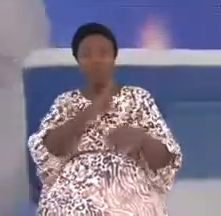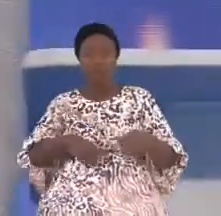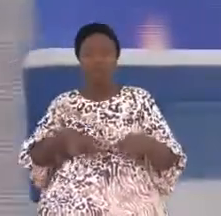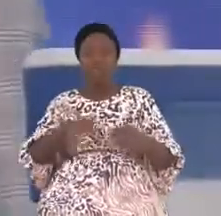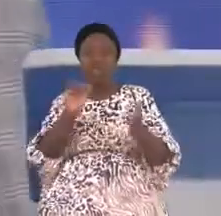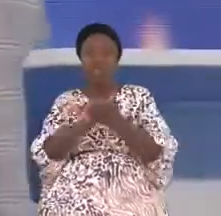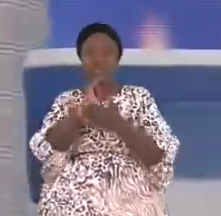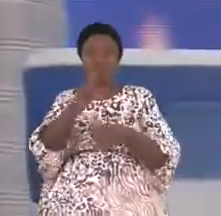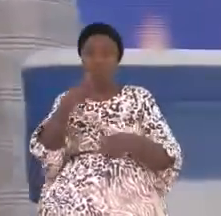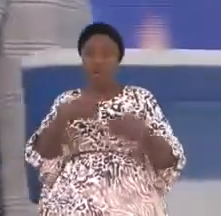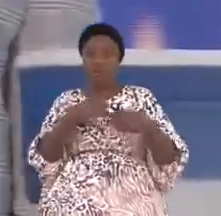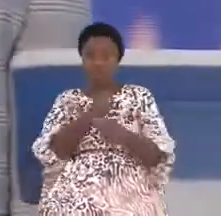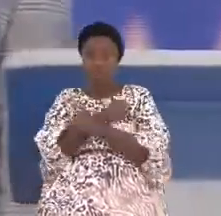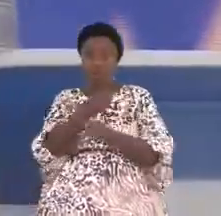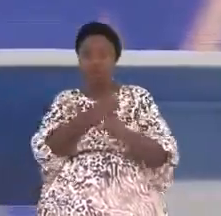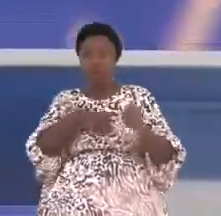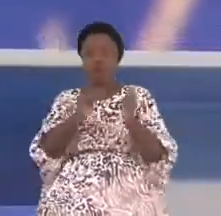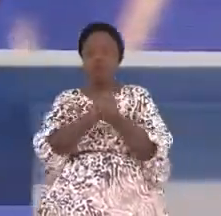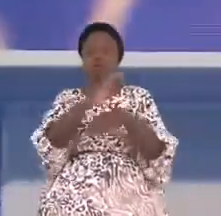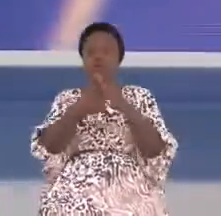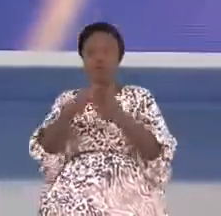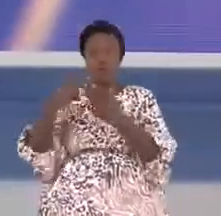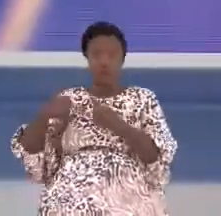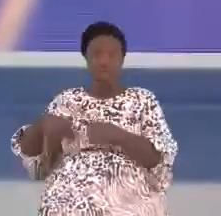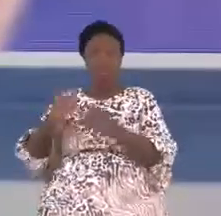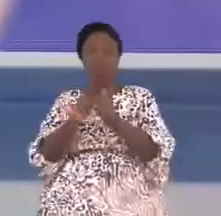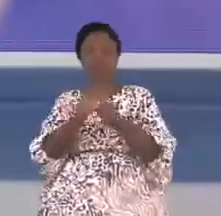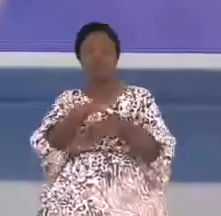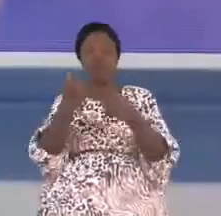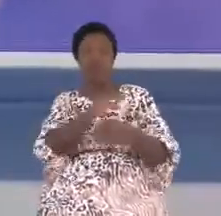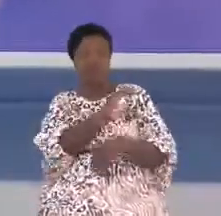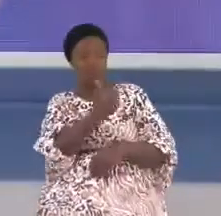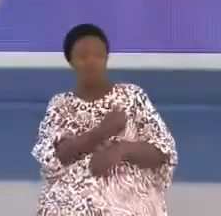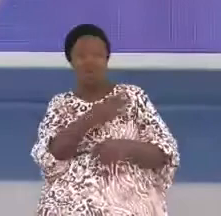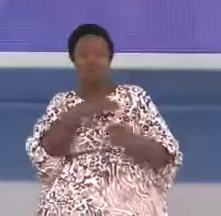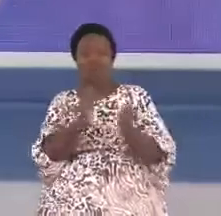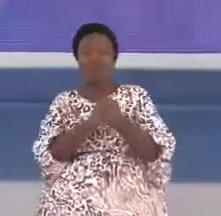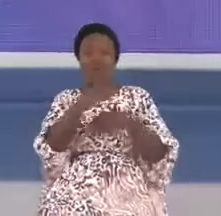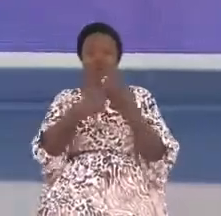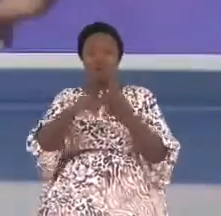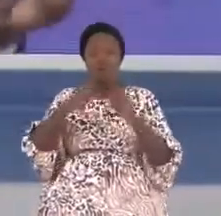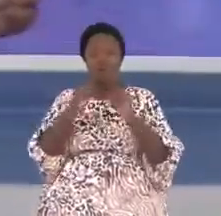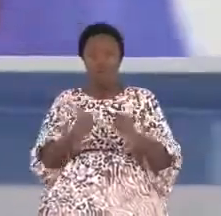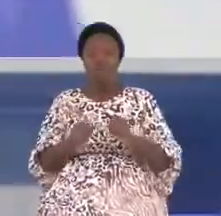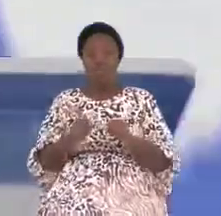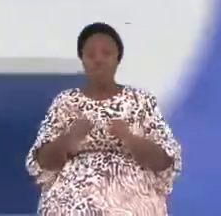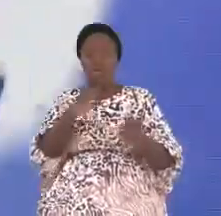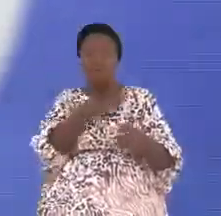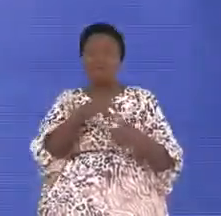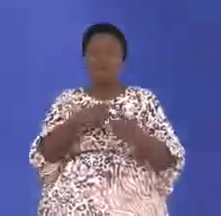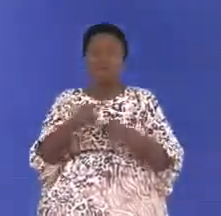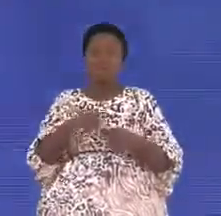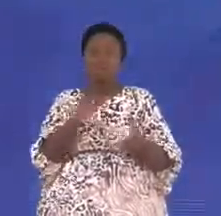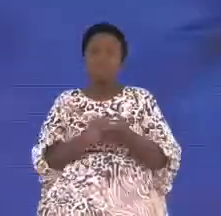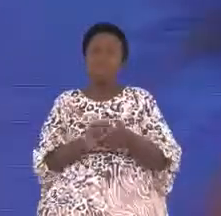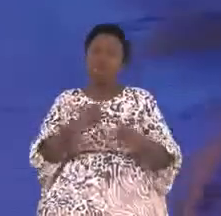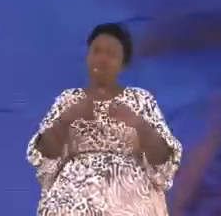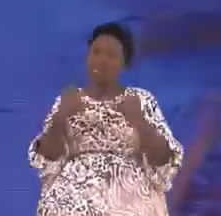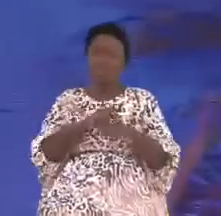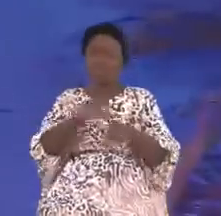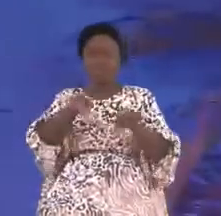all your soul all your might all your strength that you might claim but now they broke that